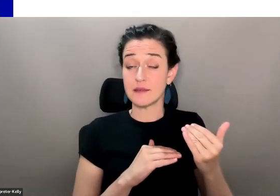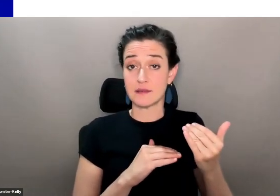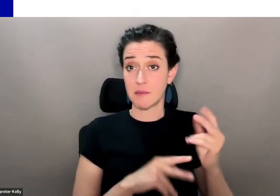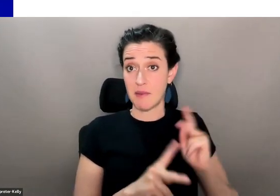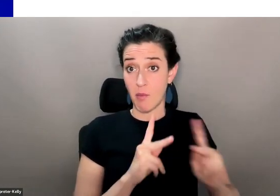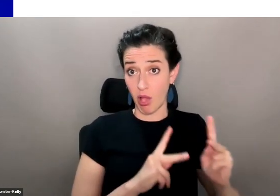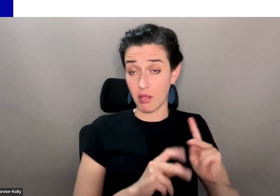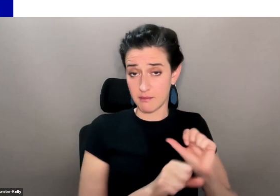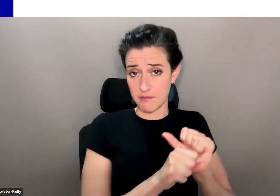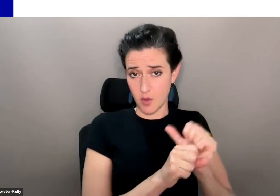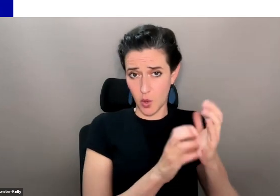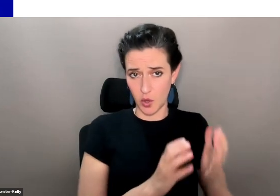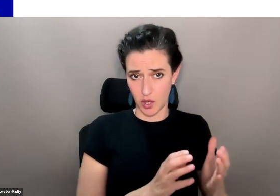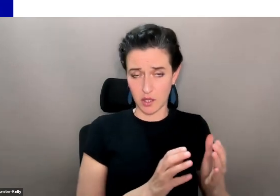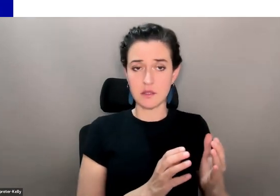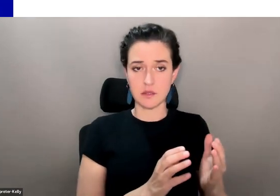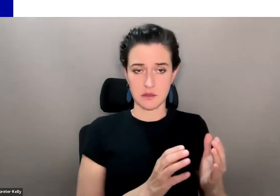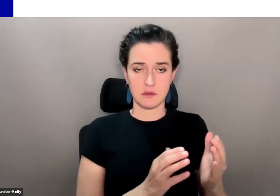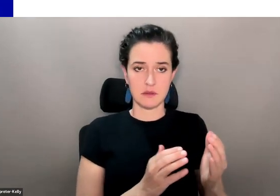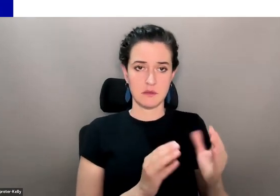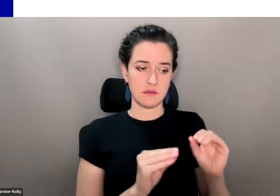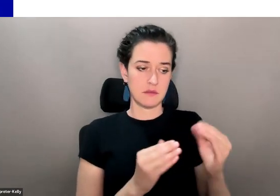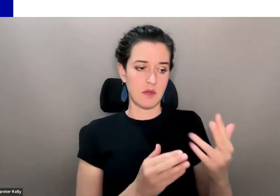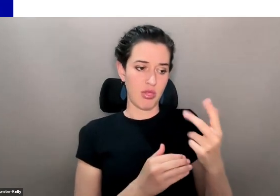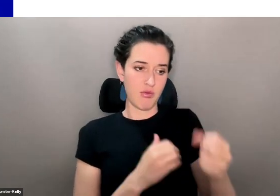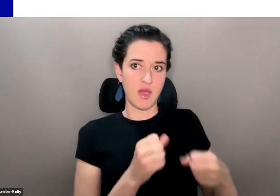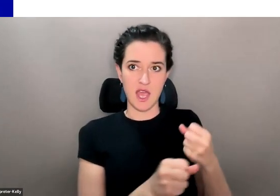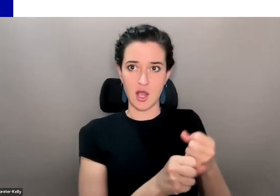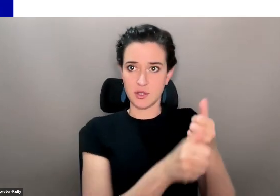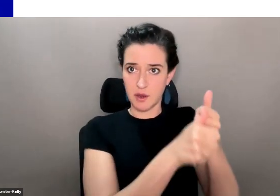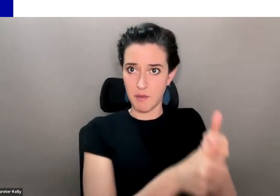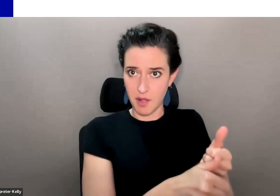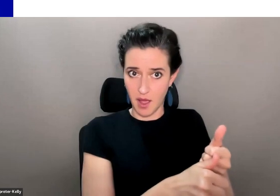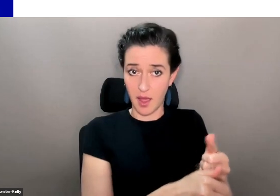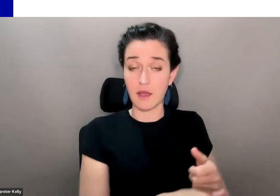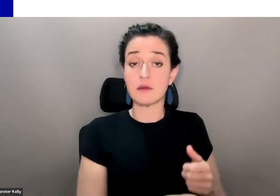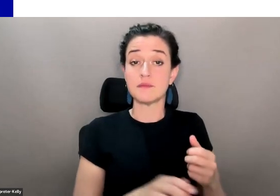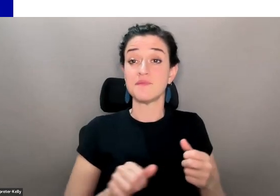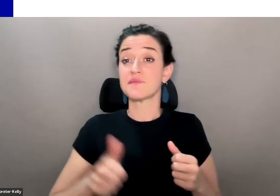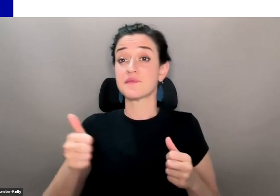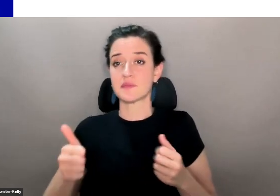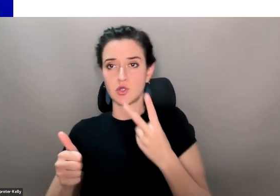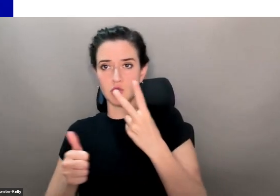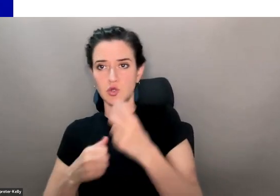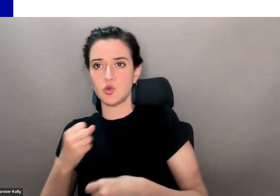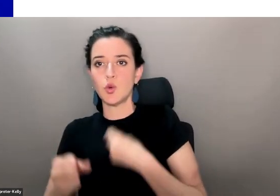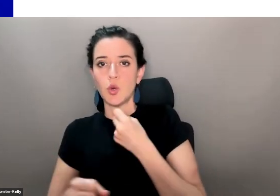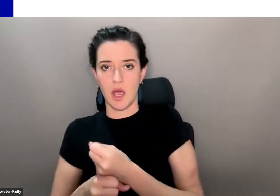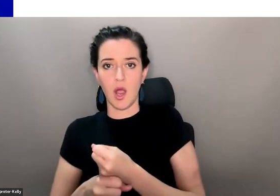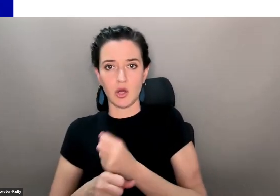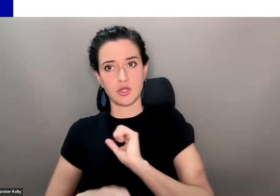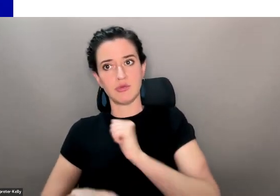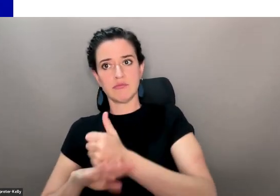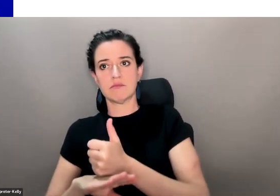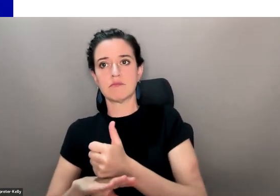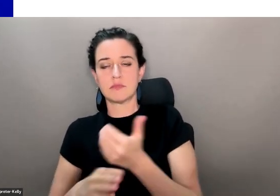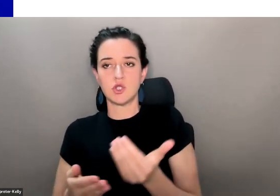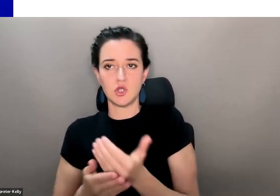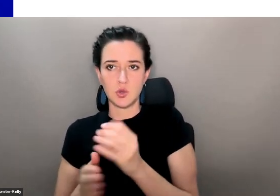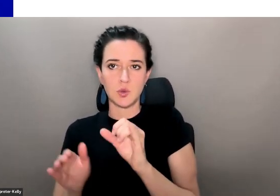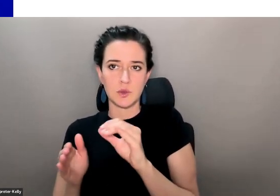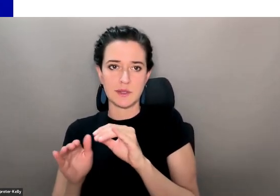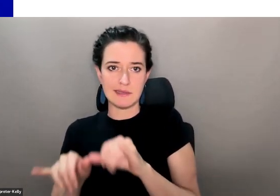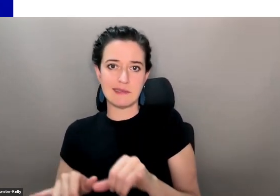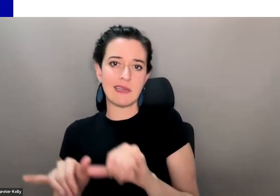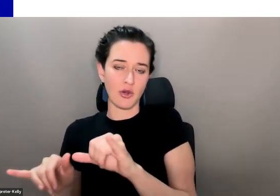3 years to comply. Everybody else has 2 years to meet the new standards that we've adopted, as discussed, the Web Content